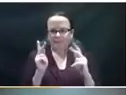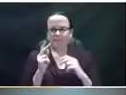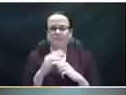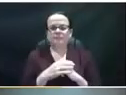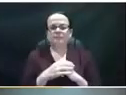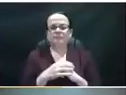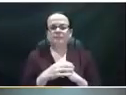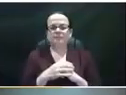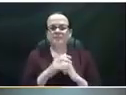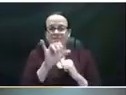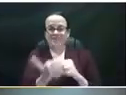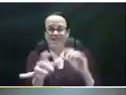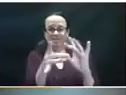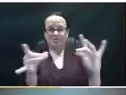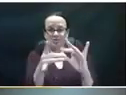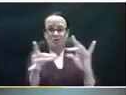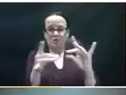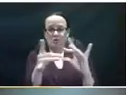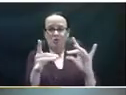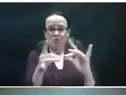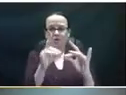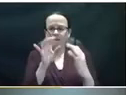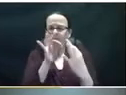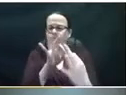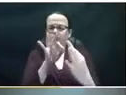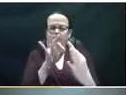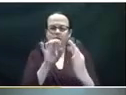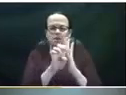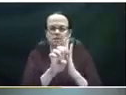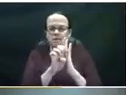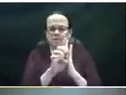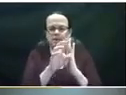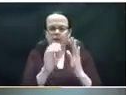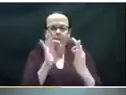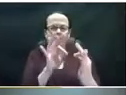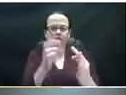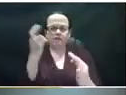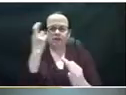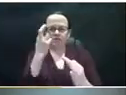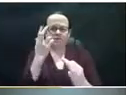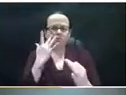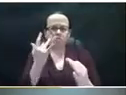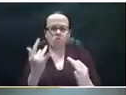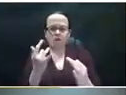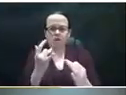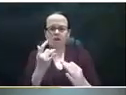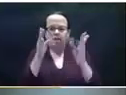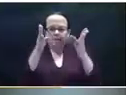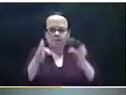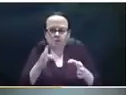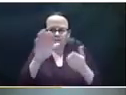And that story that she told is a perfect example and a perfect reason of why